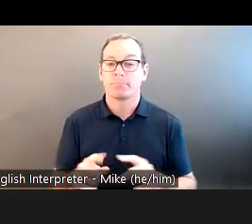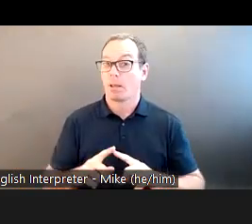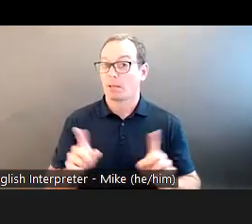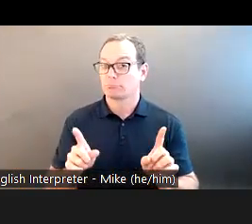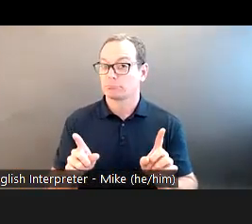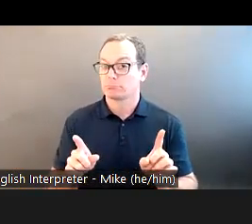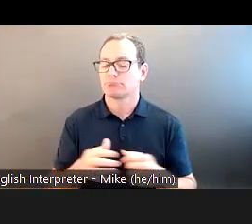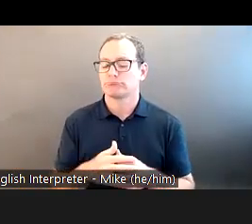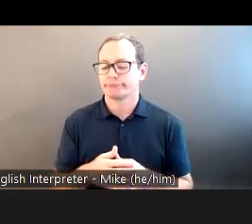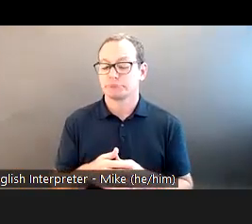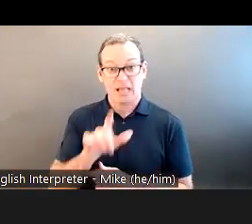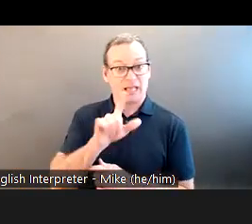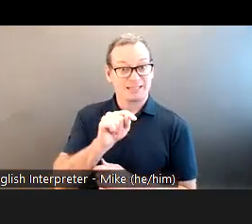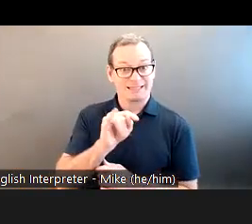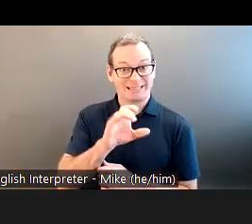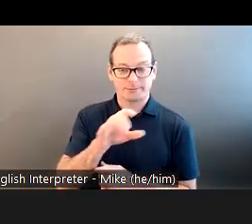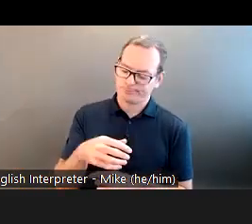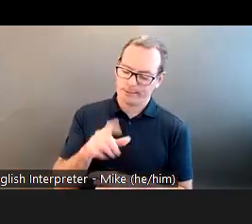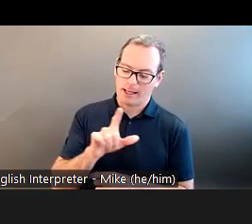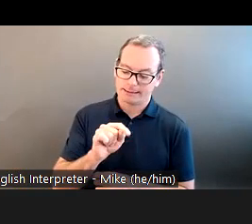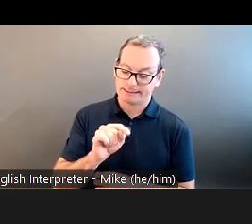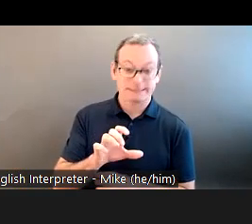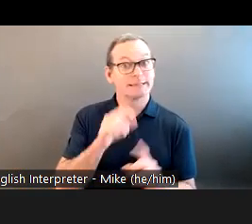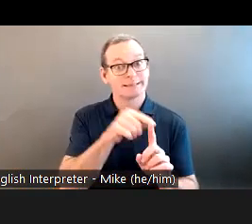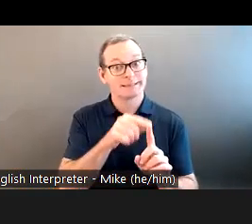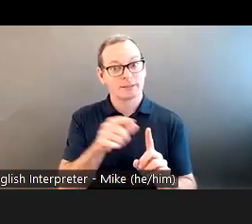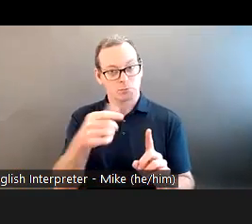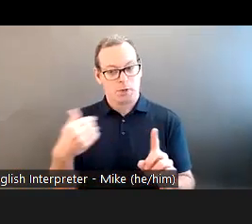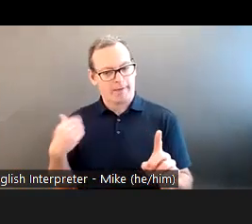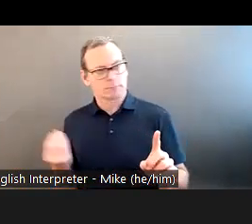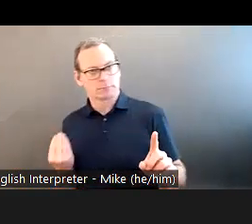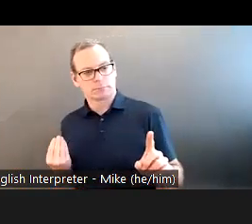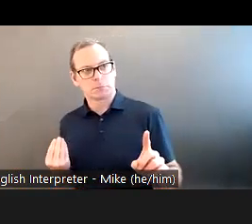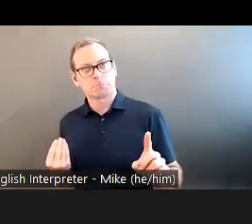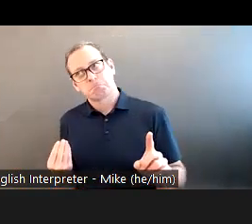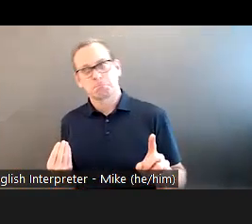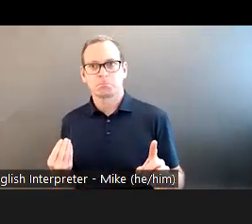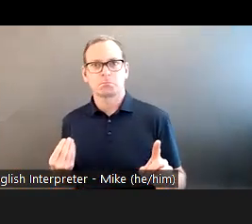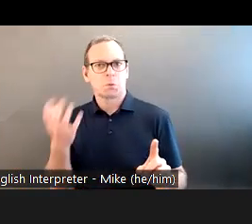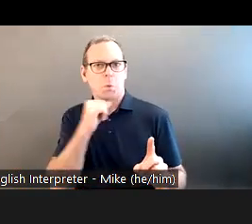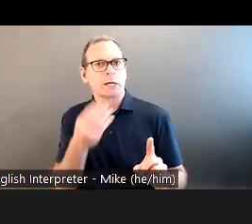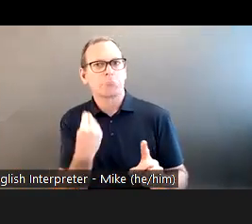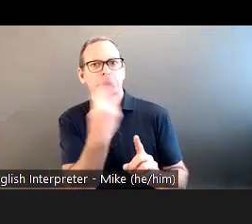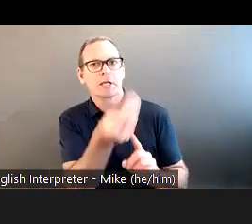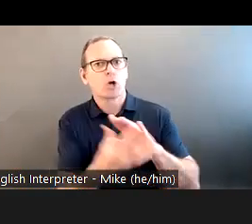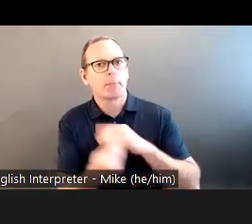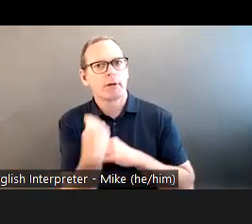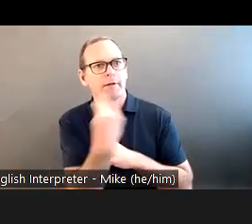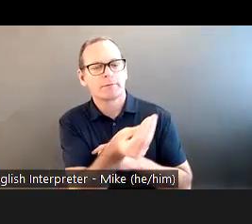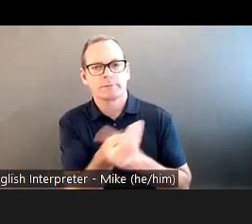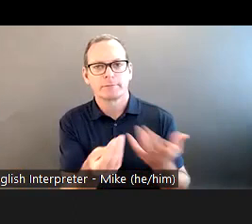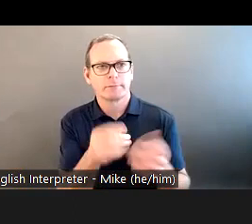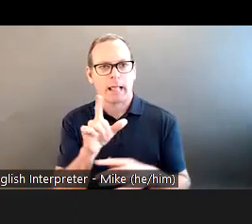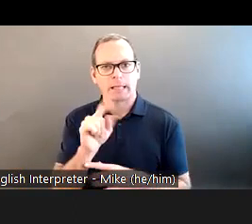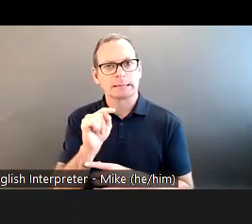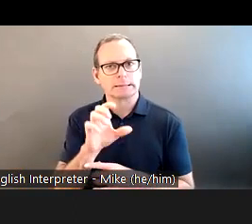or retirement home and you've got this document, you may want to consider sharing it with them because if there is an emergency or something happens, they should know